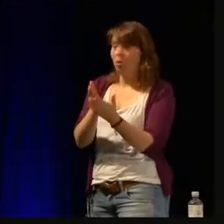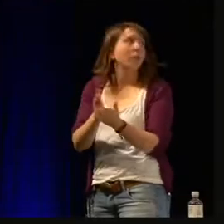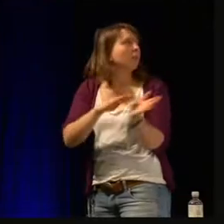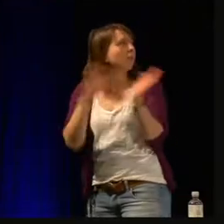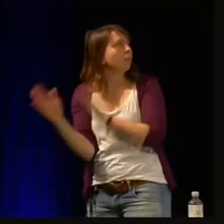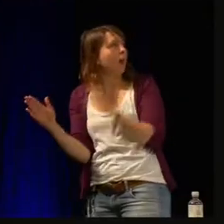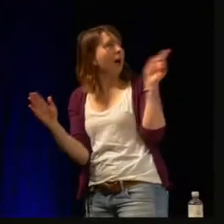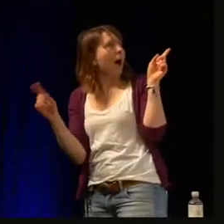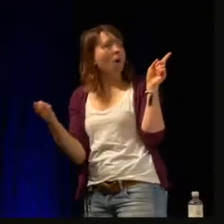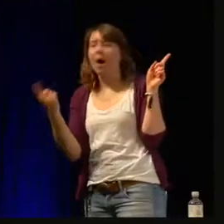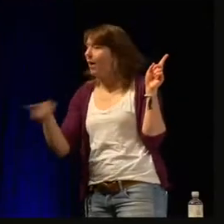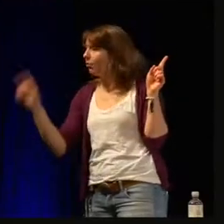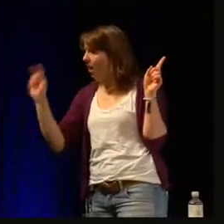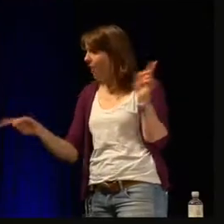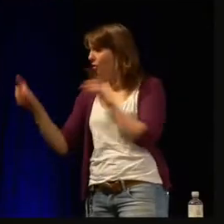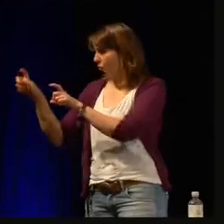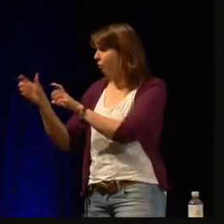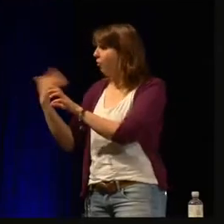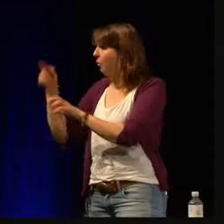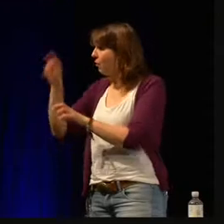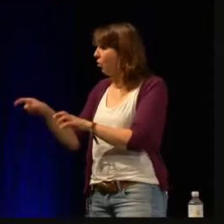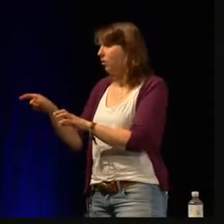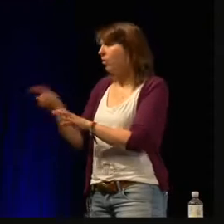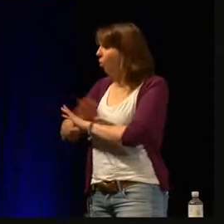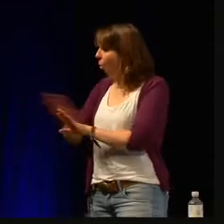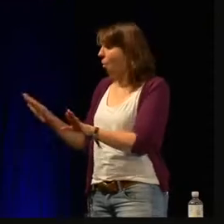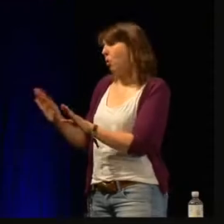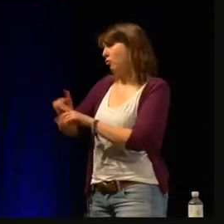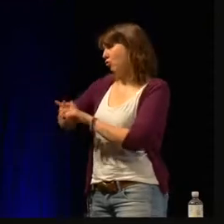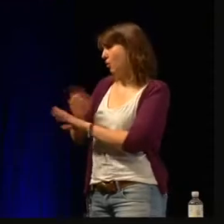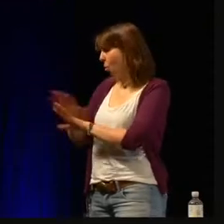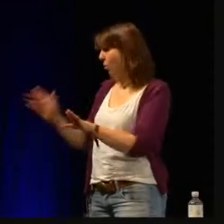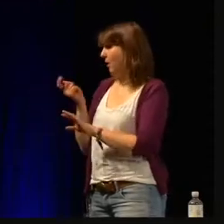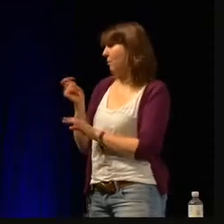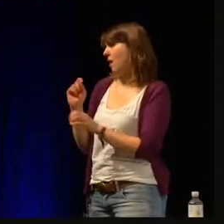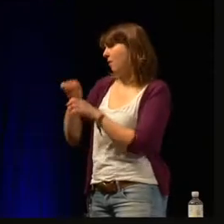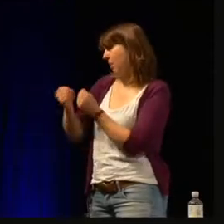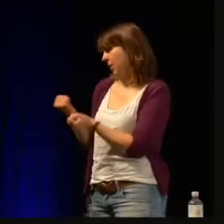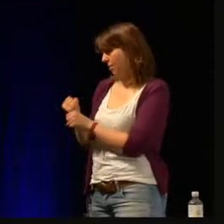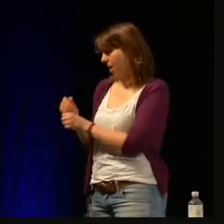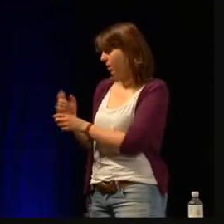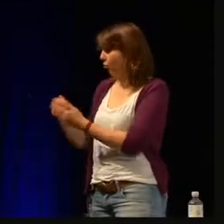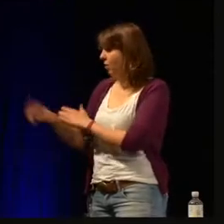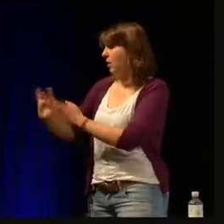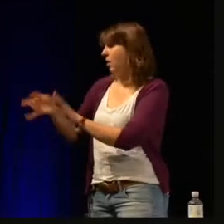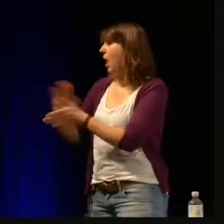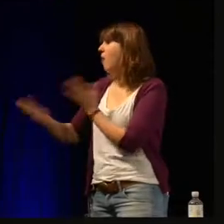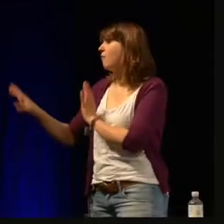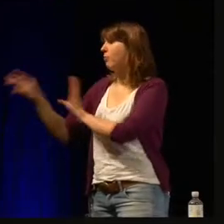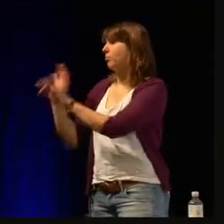for a crime. And 1,100 photos were randomly selected from the